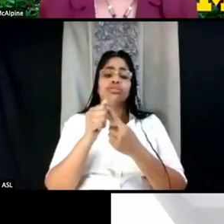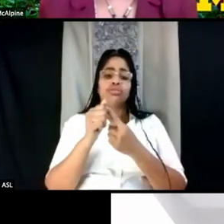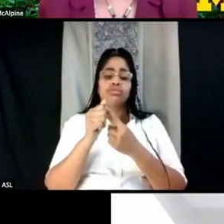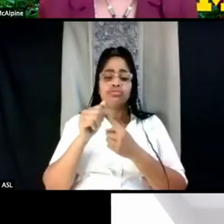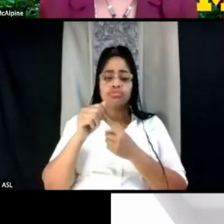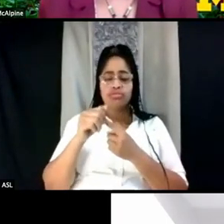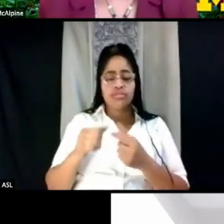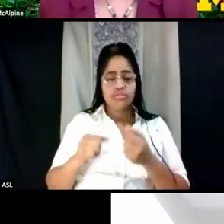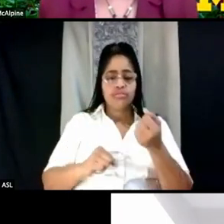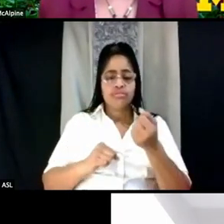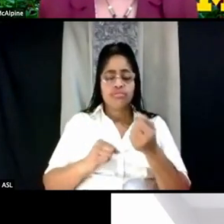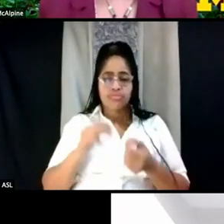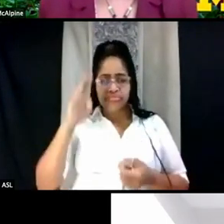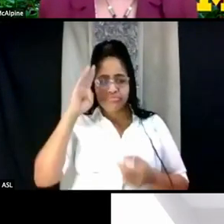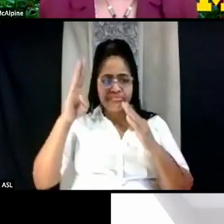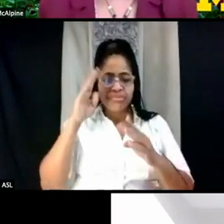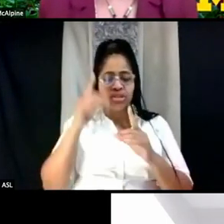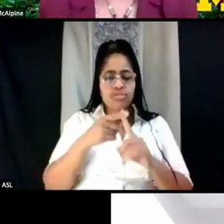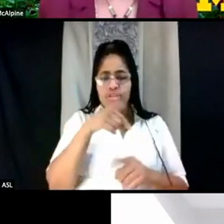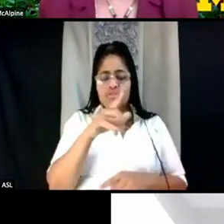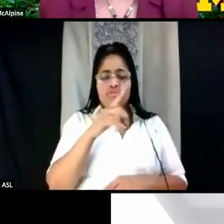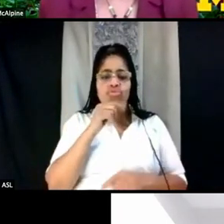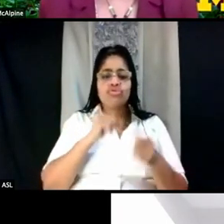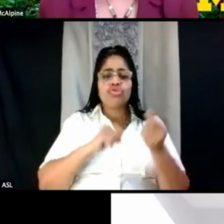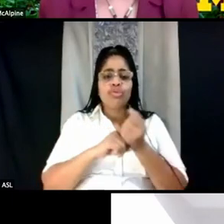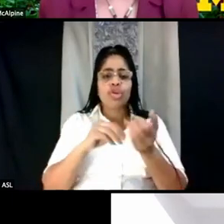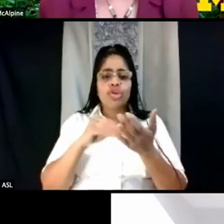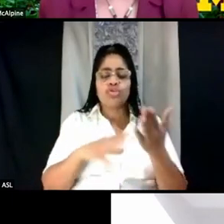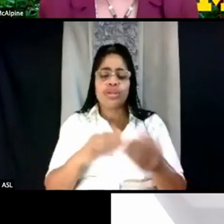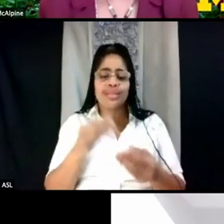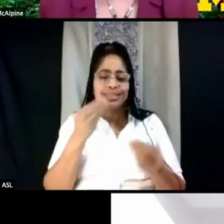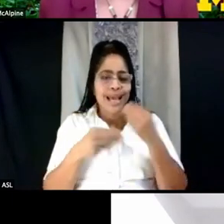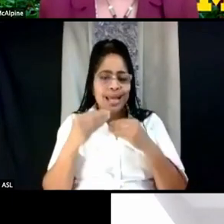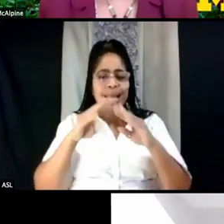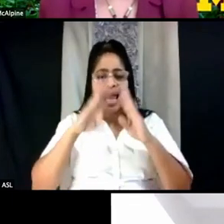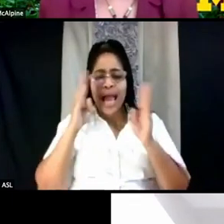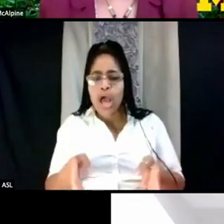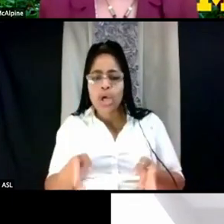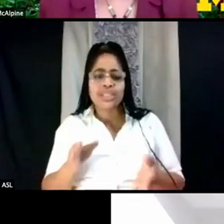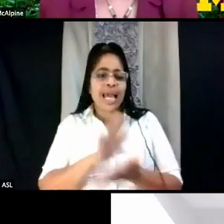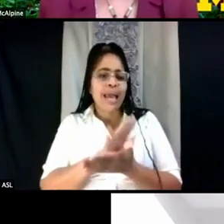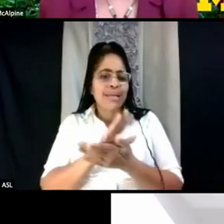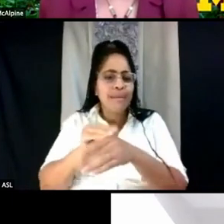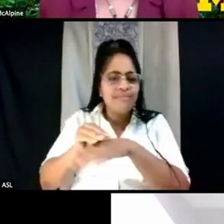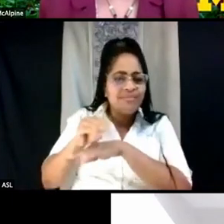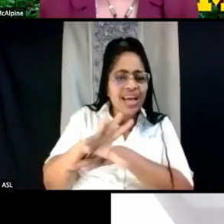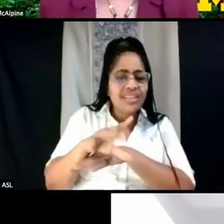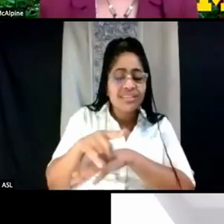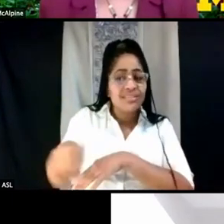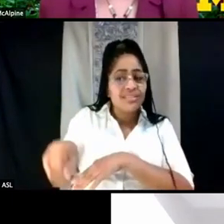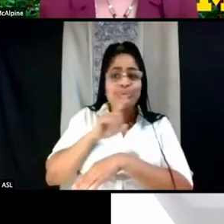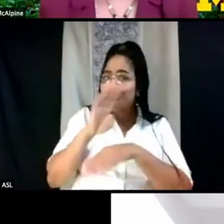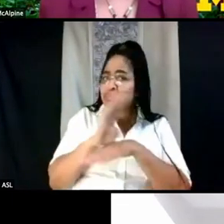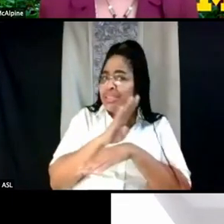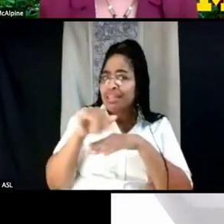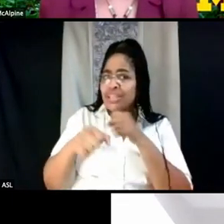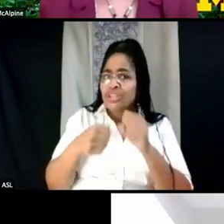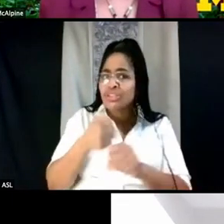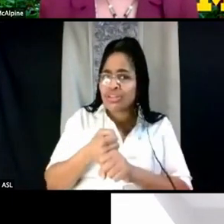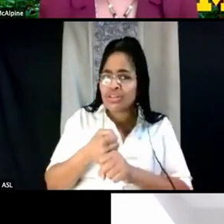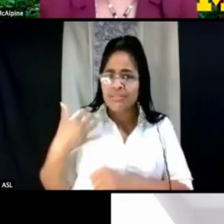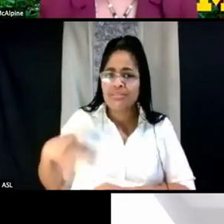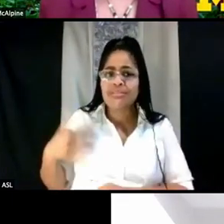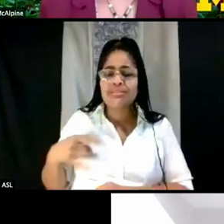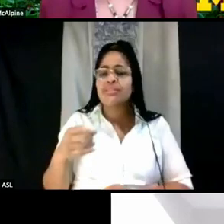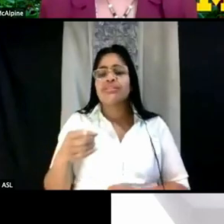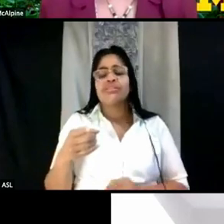students. Again, student life, housing, dining, DPSS, and academic advising. And that's a group that's been exceptionally busy this year. You know, all of you